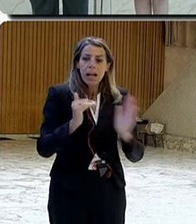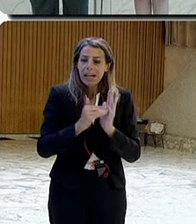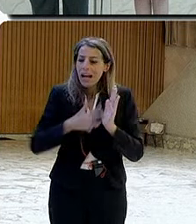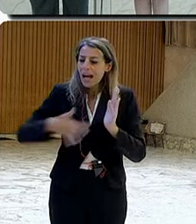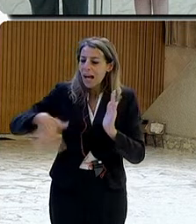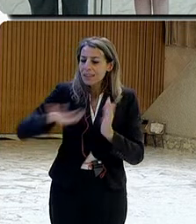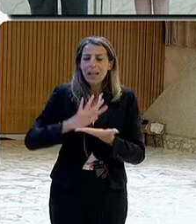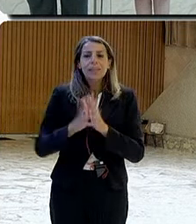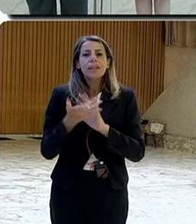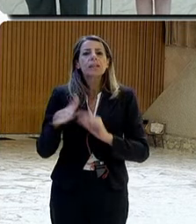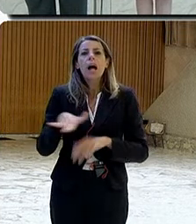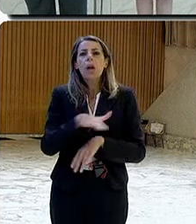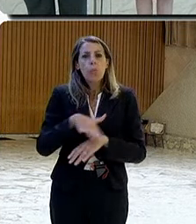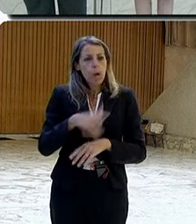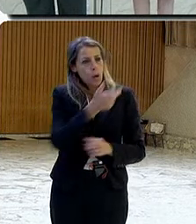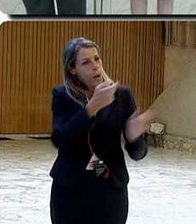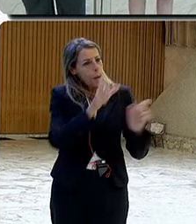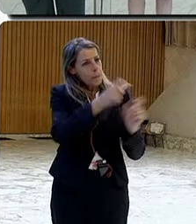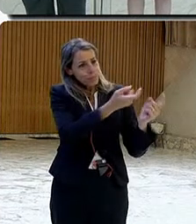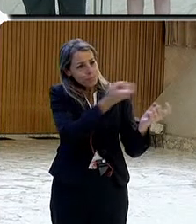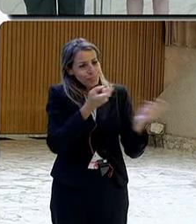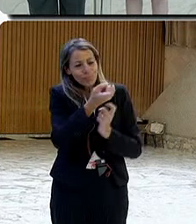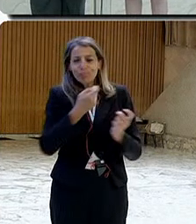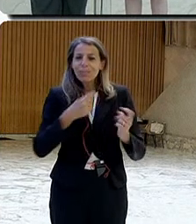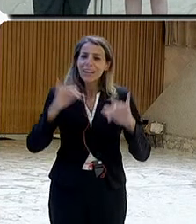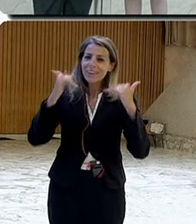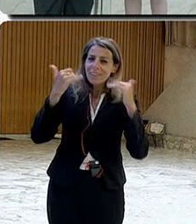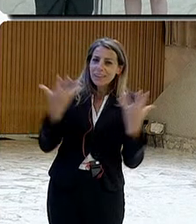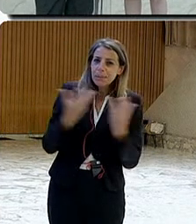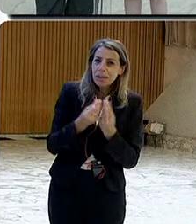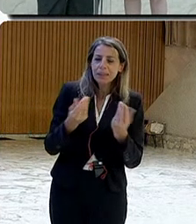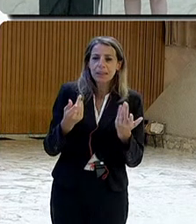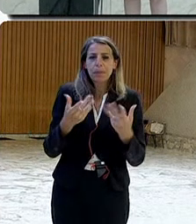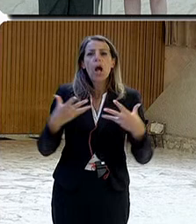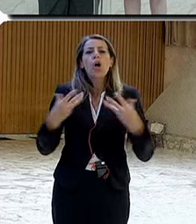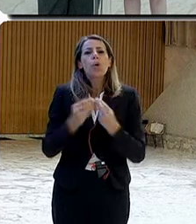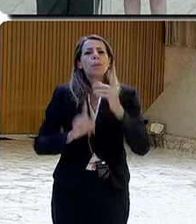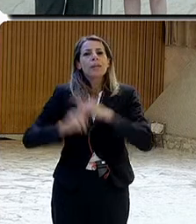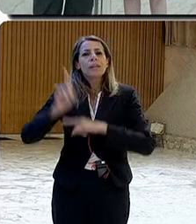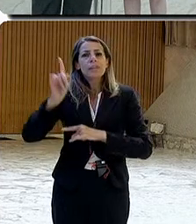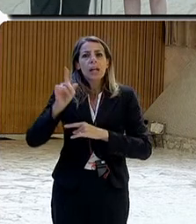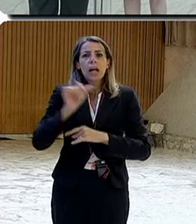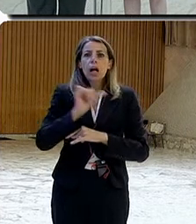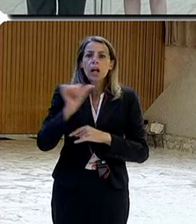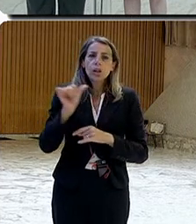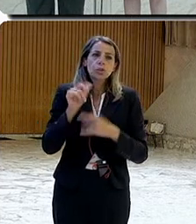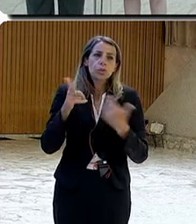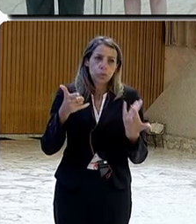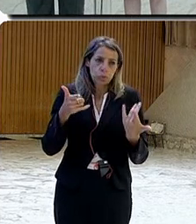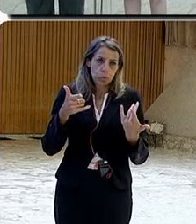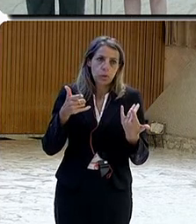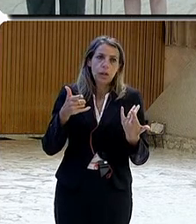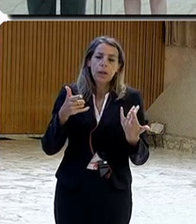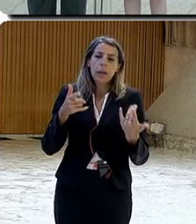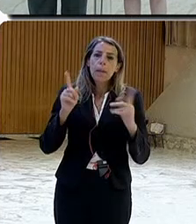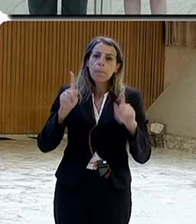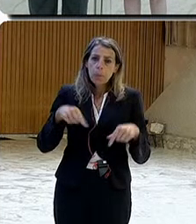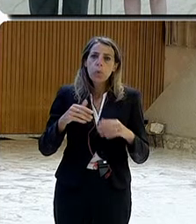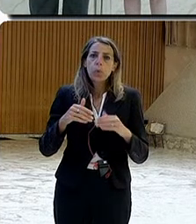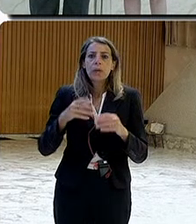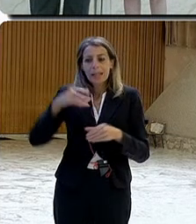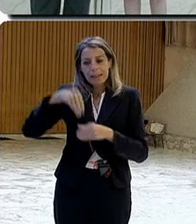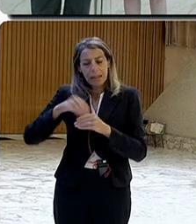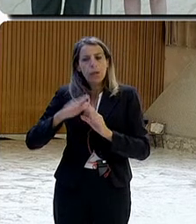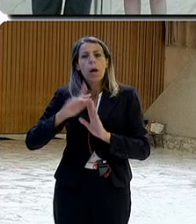and fellowship are just a few ways families can bless others from inside their domestic churches. Third, being godly families in